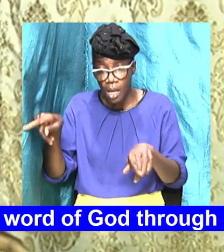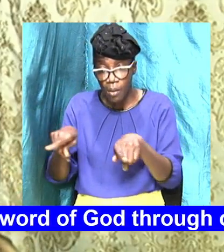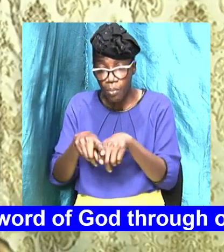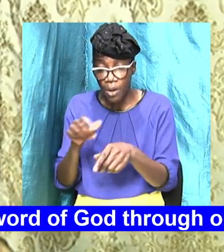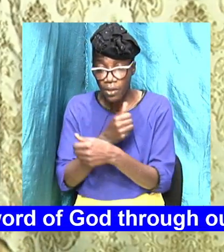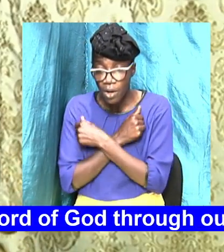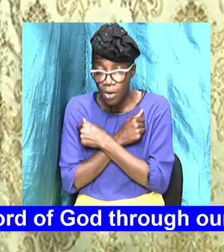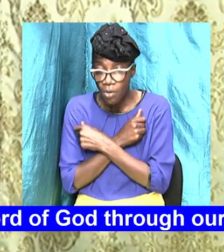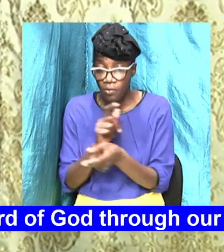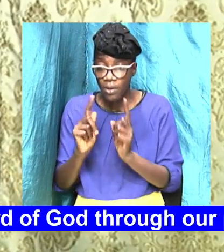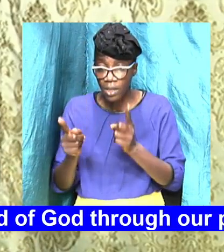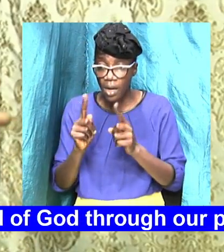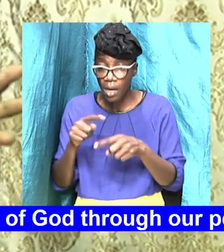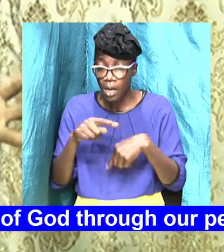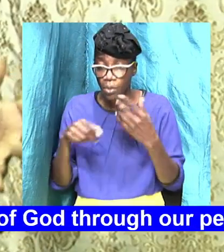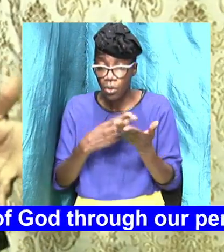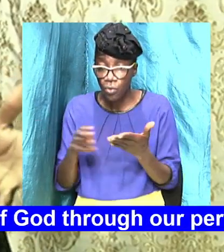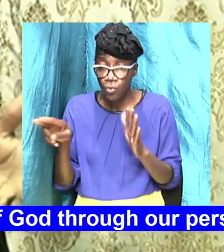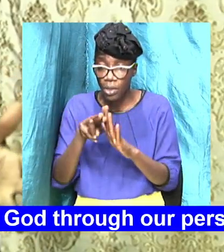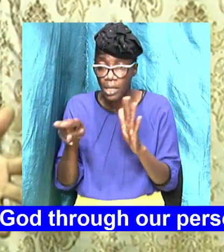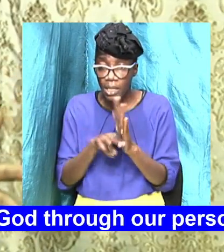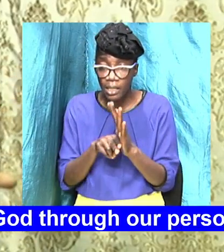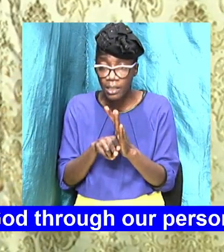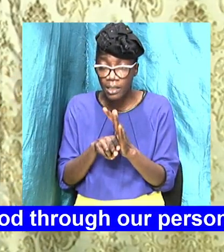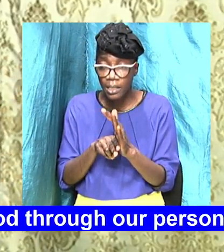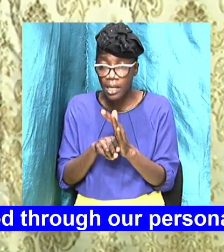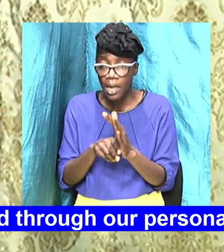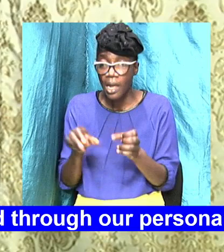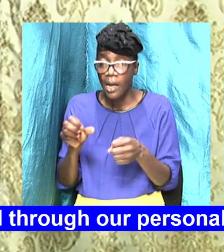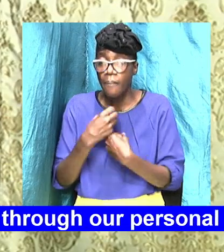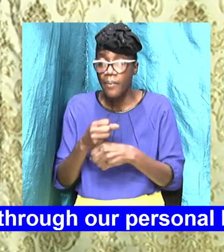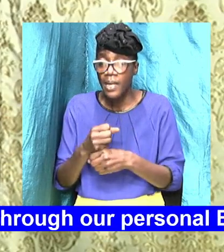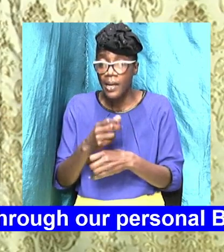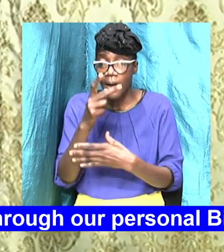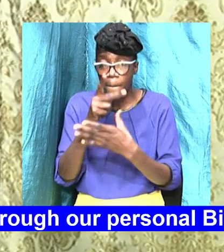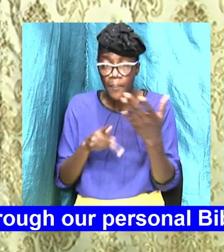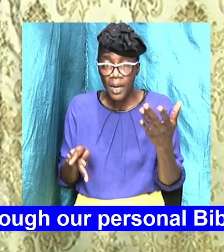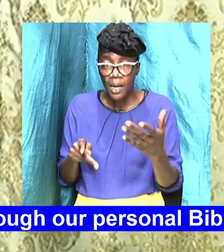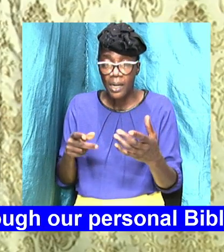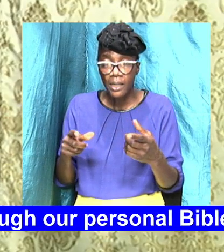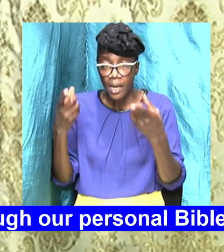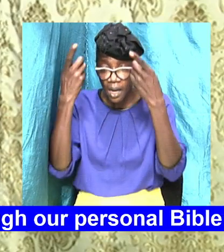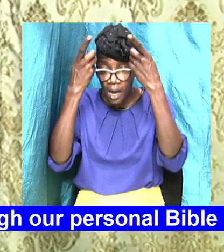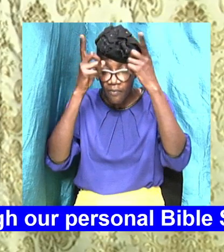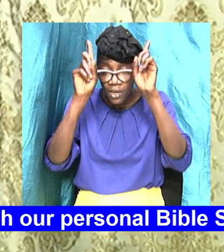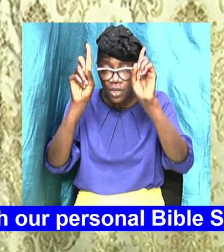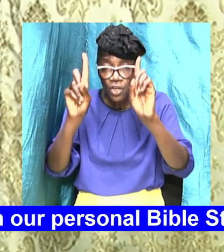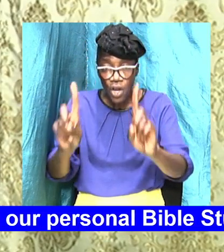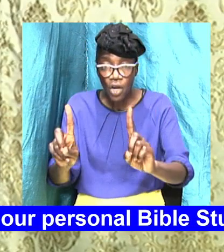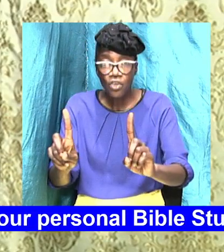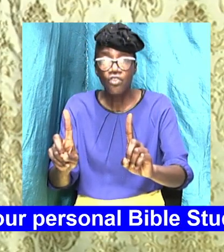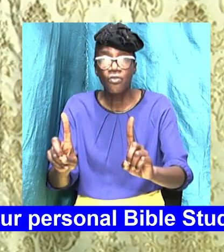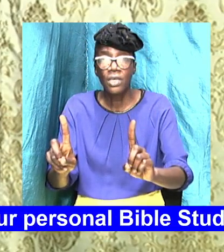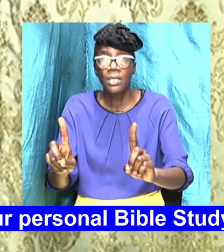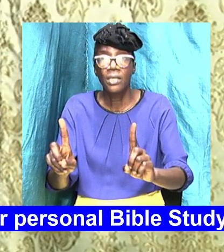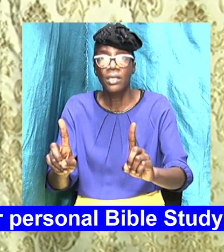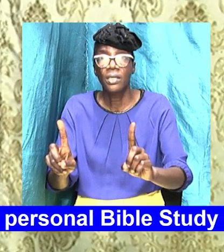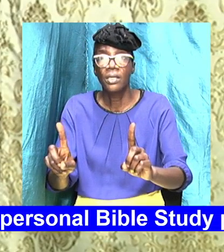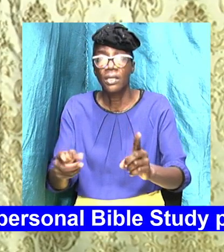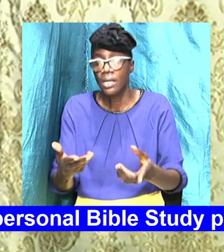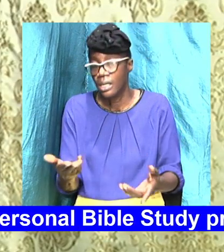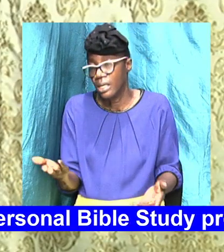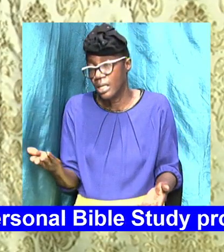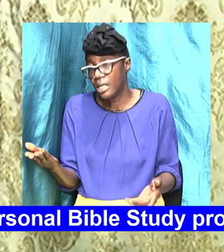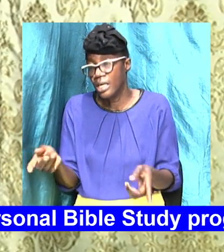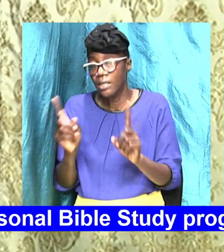about holiness, and this just form a part of the doctrine. So we said that the things that